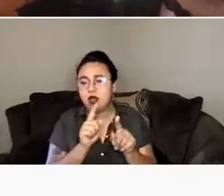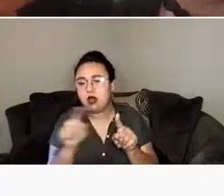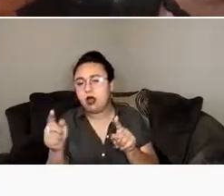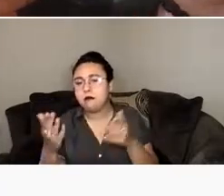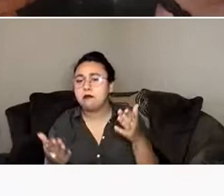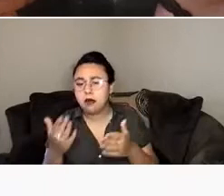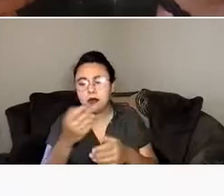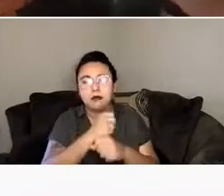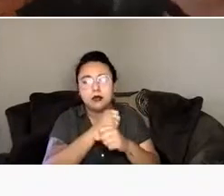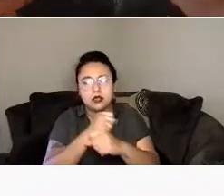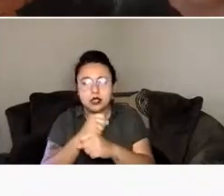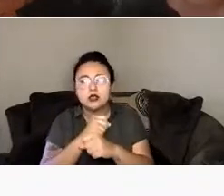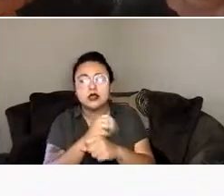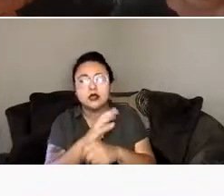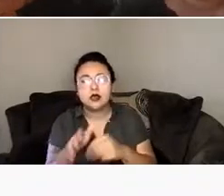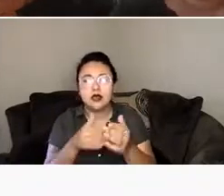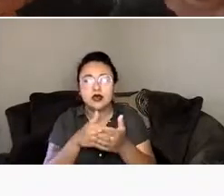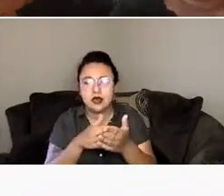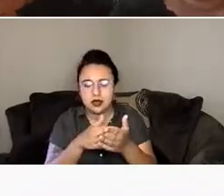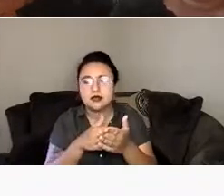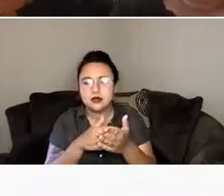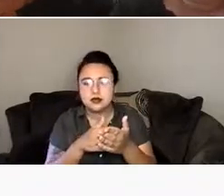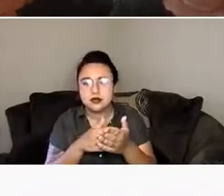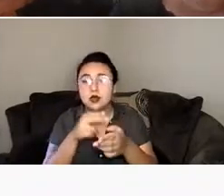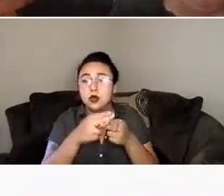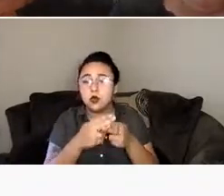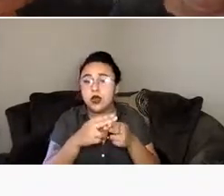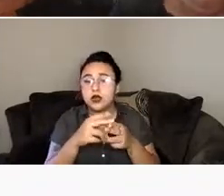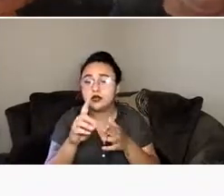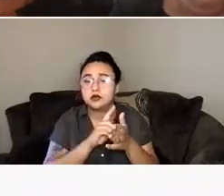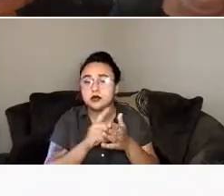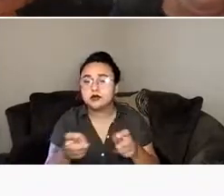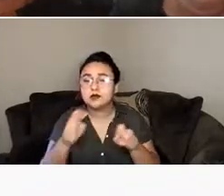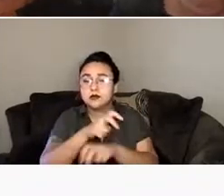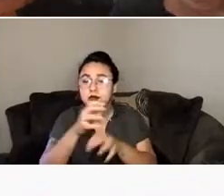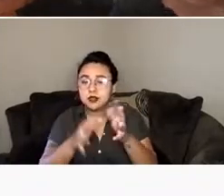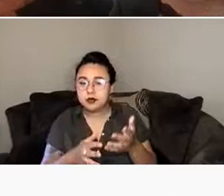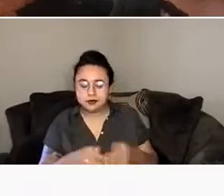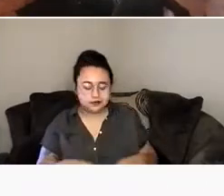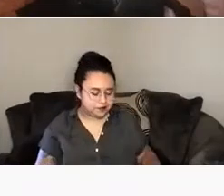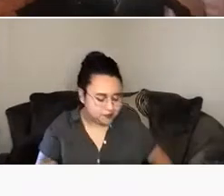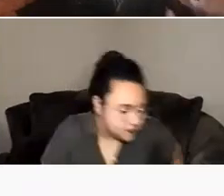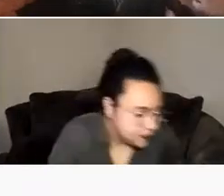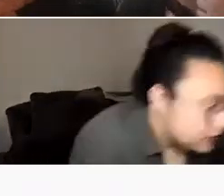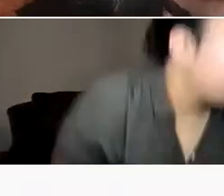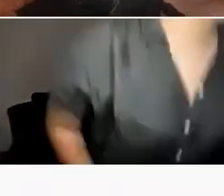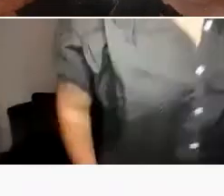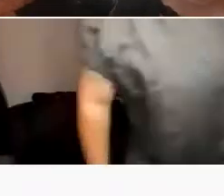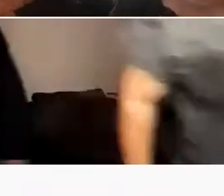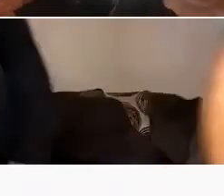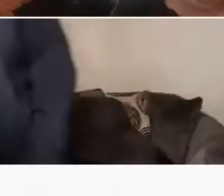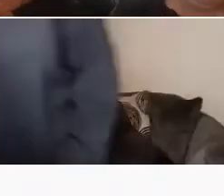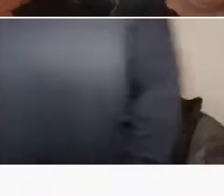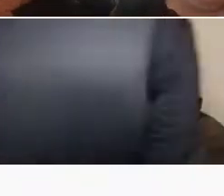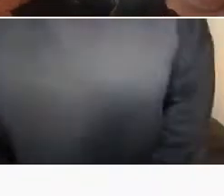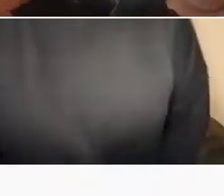protect against weight discrimination. And so if we could please move on to the next slide. Thank you.